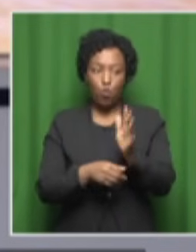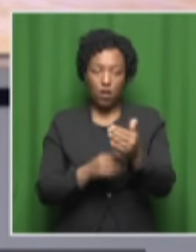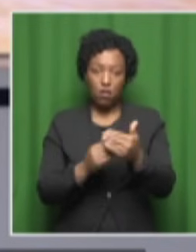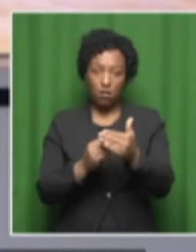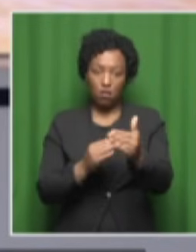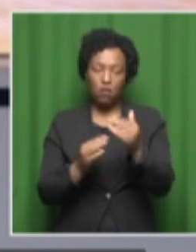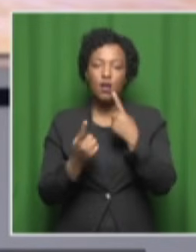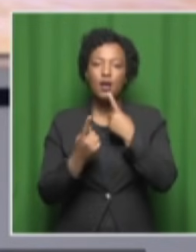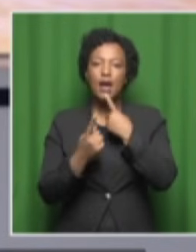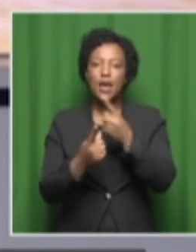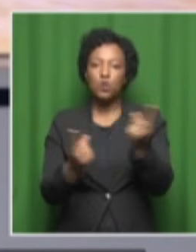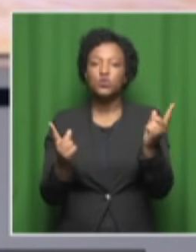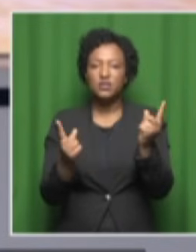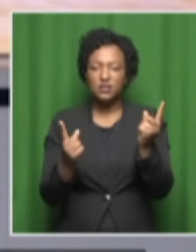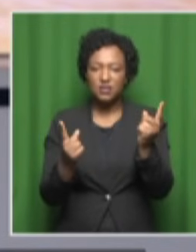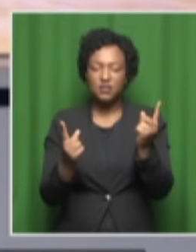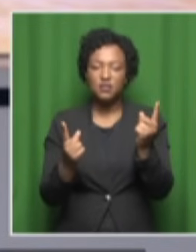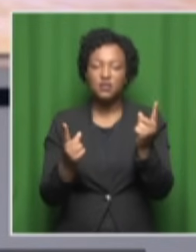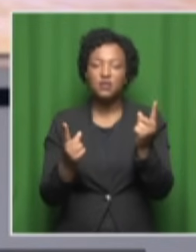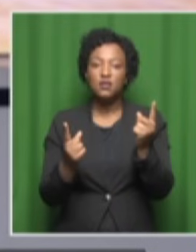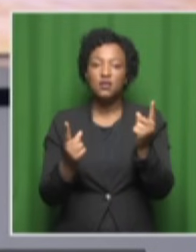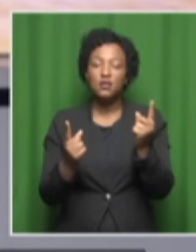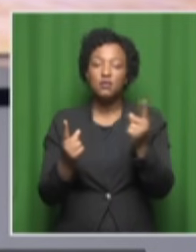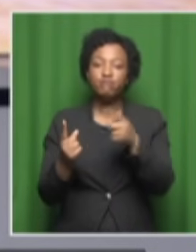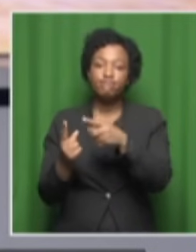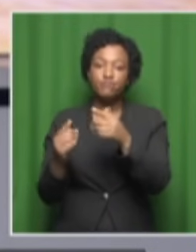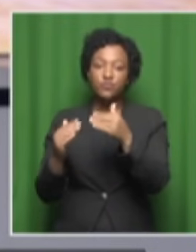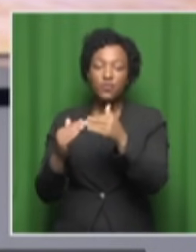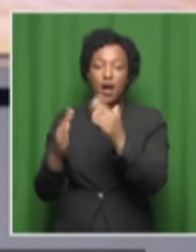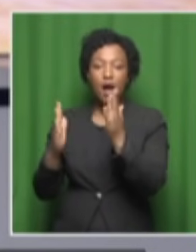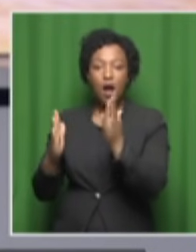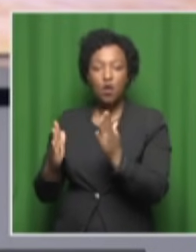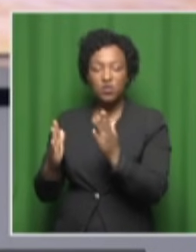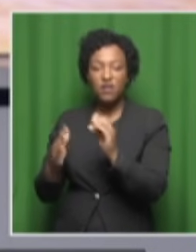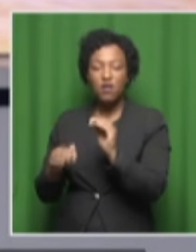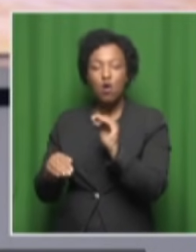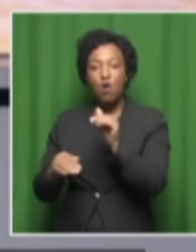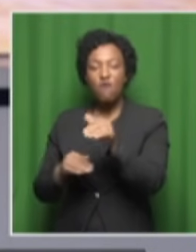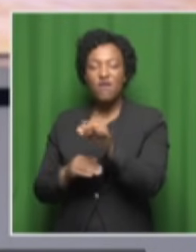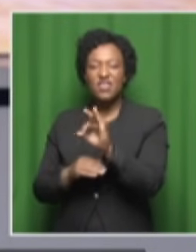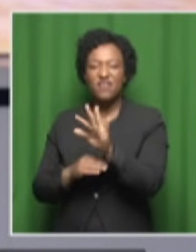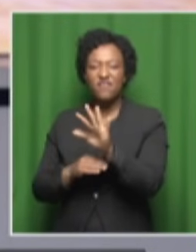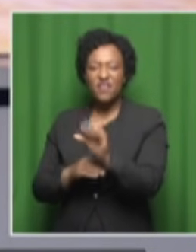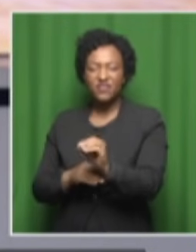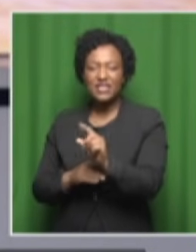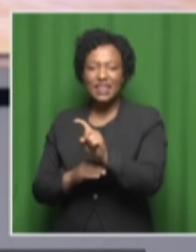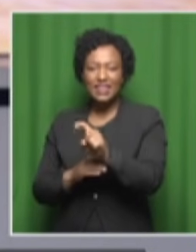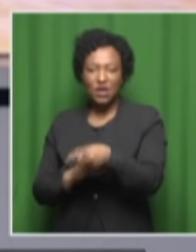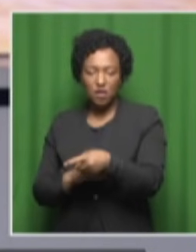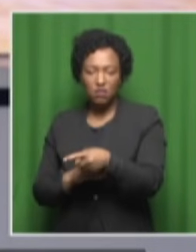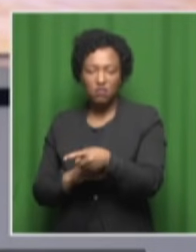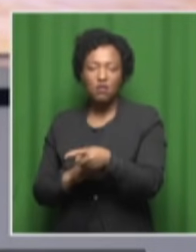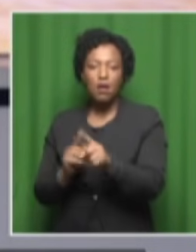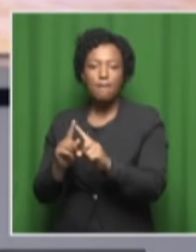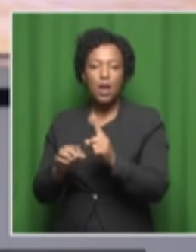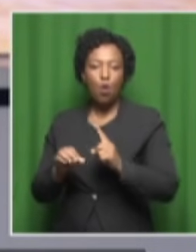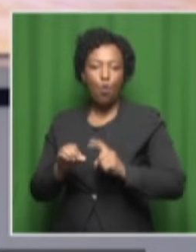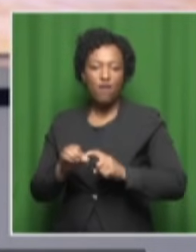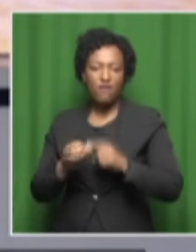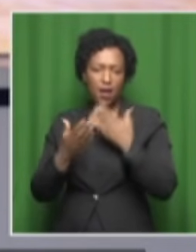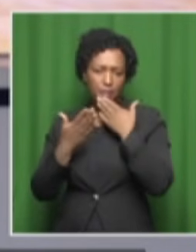for those parents or households which earn more than 350,000, meaning if they do not